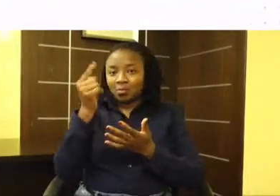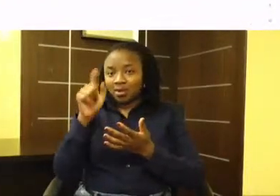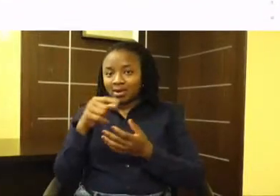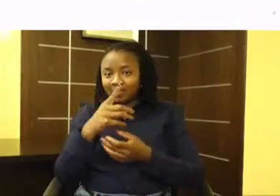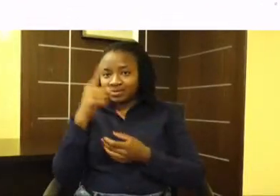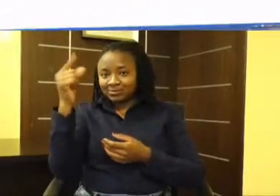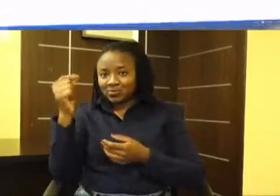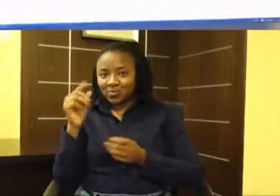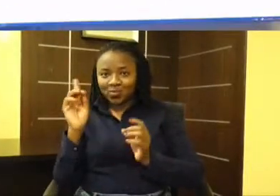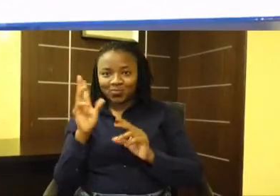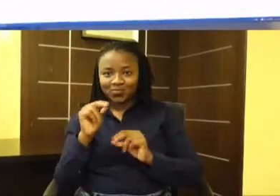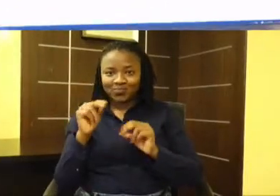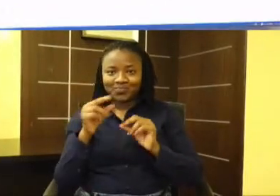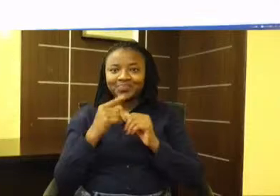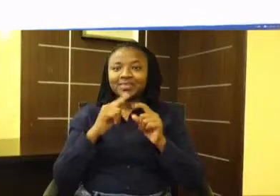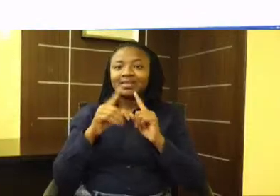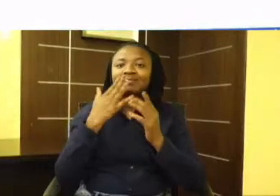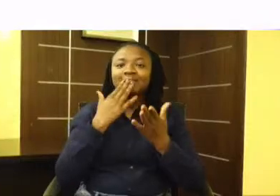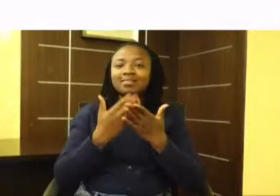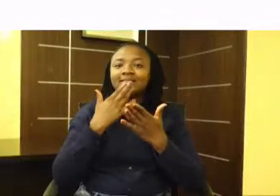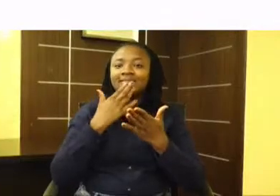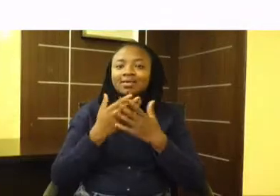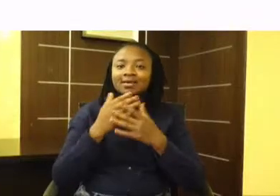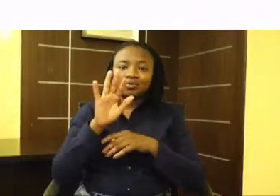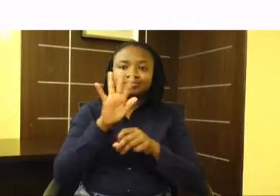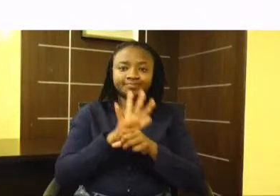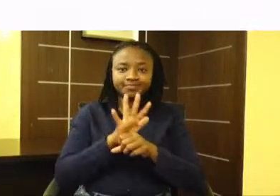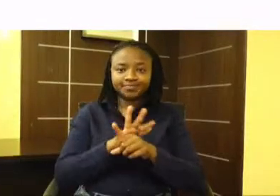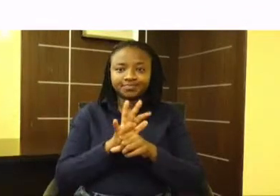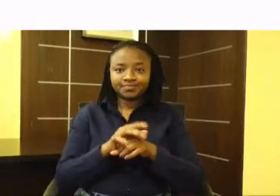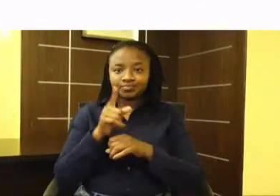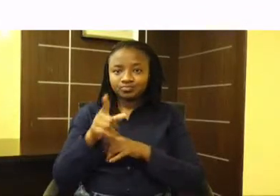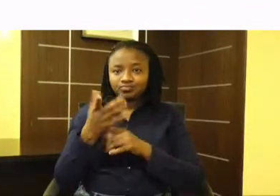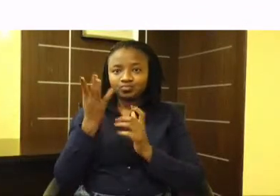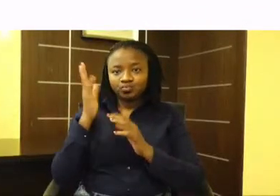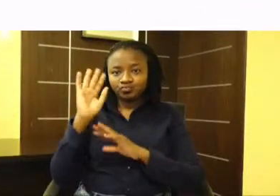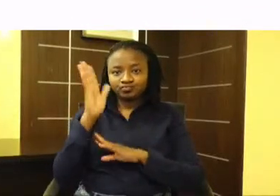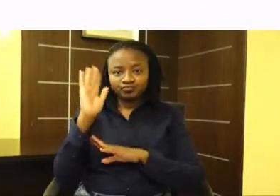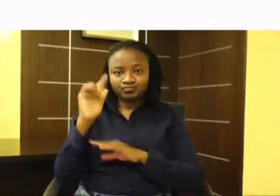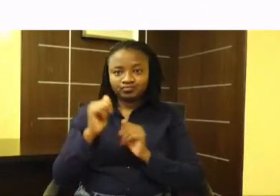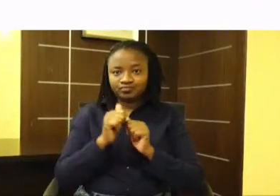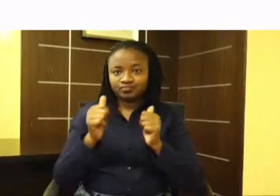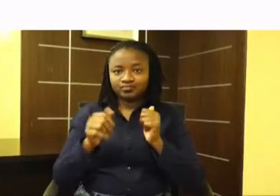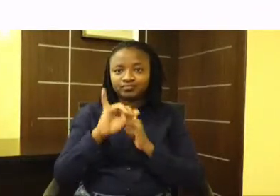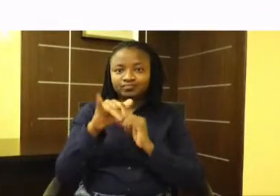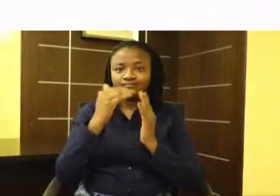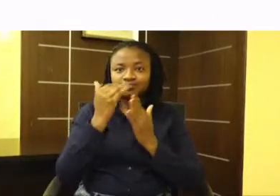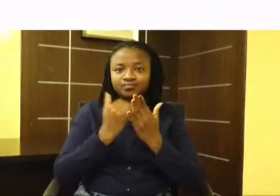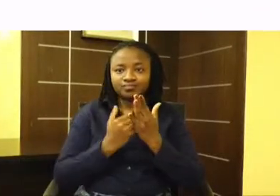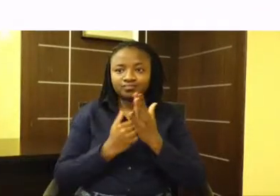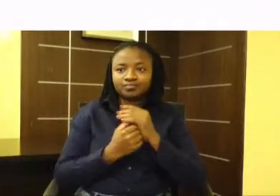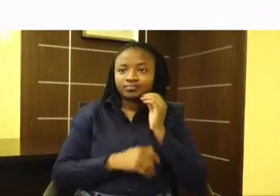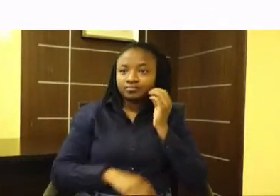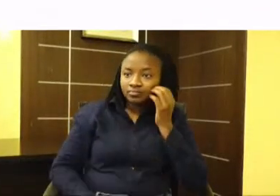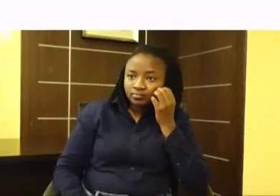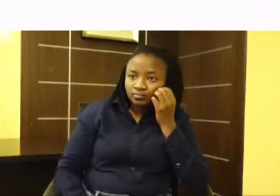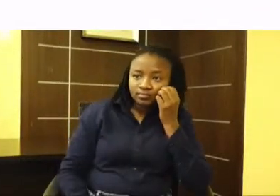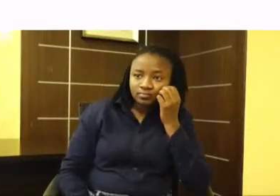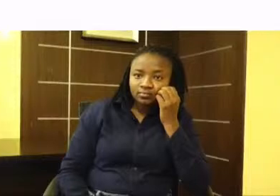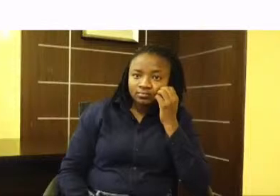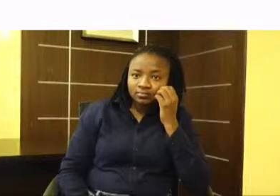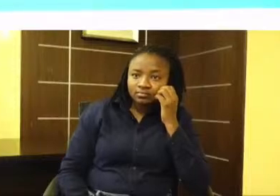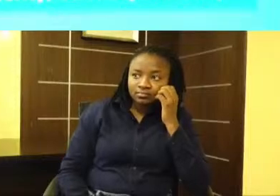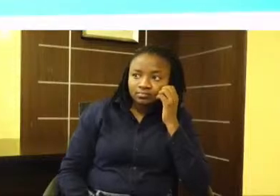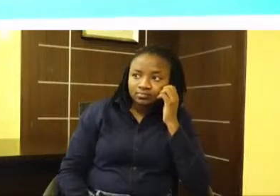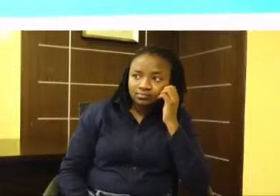much, Godano, for taking that particular session on